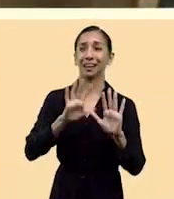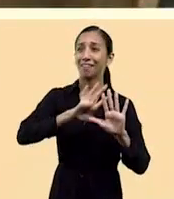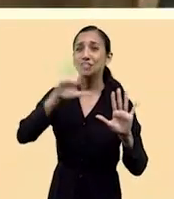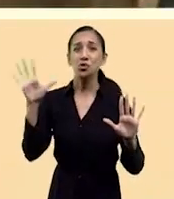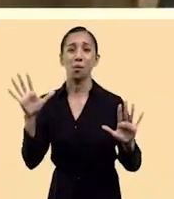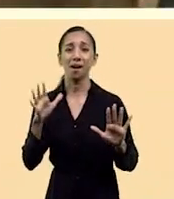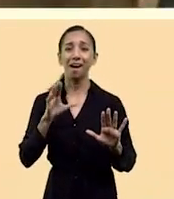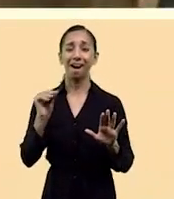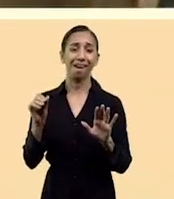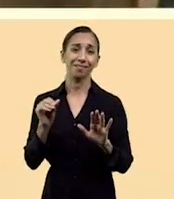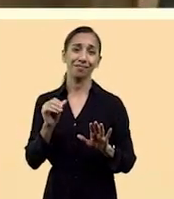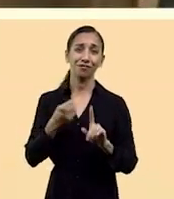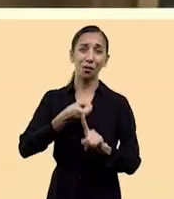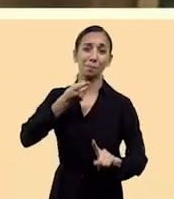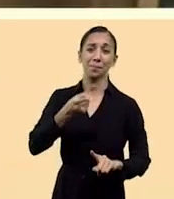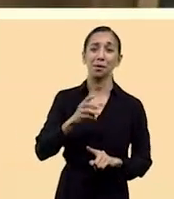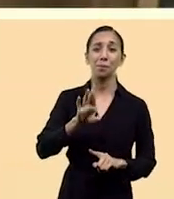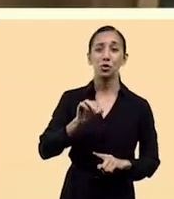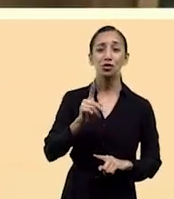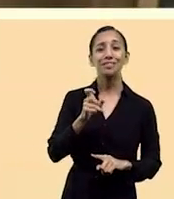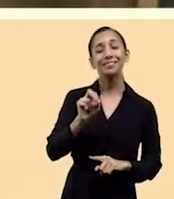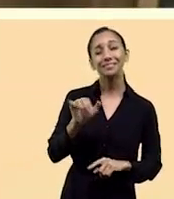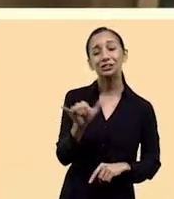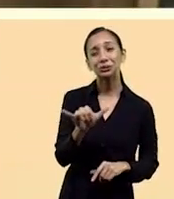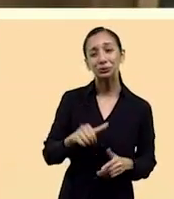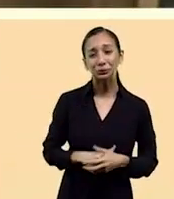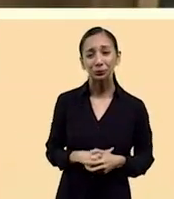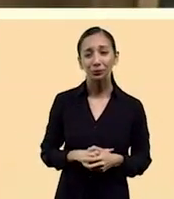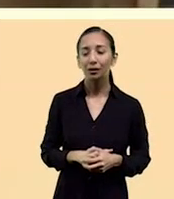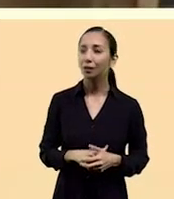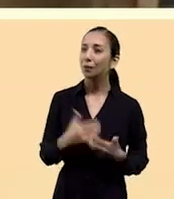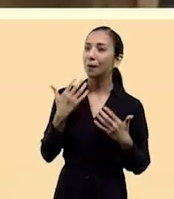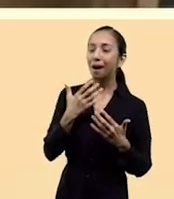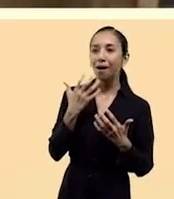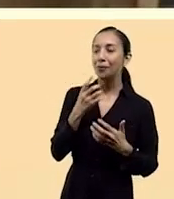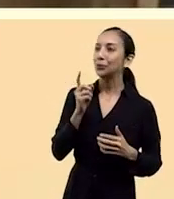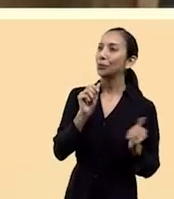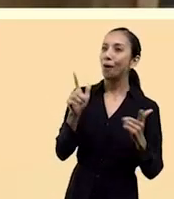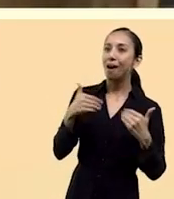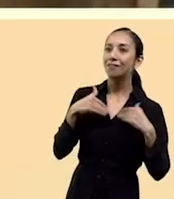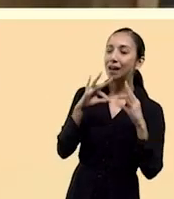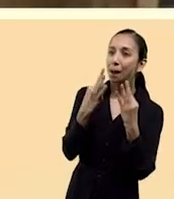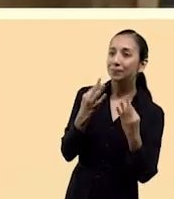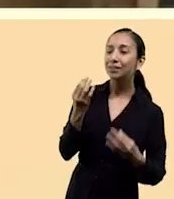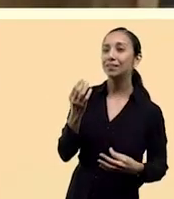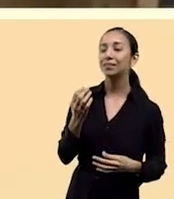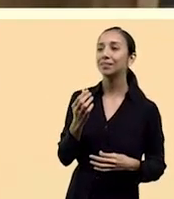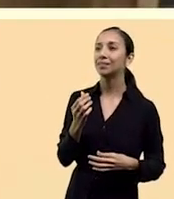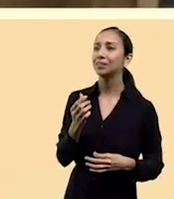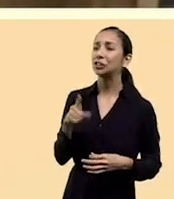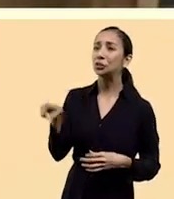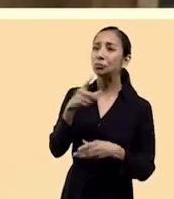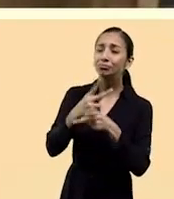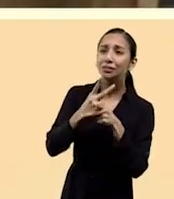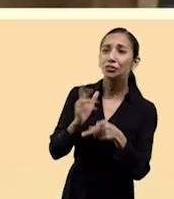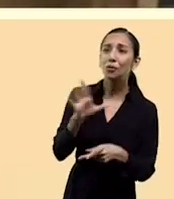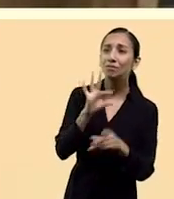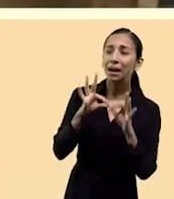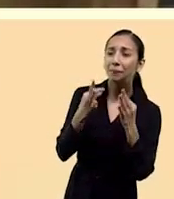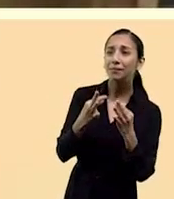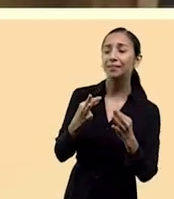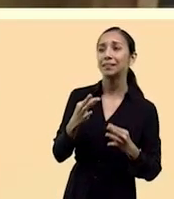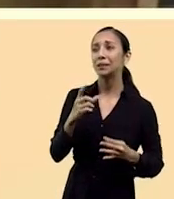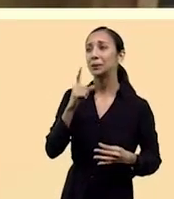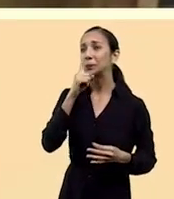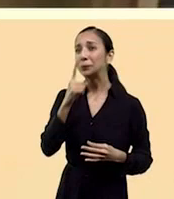appreciate everyone's commitment in these extraordinary times. I know you all have families of your own to care for, as well as Cesar said, your